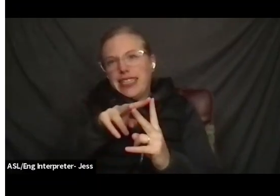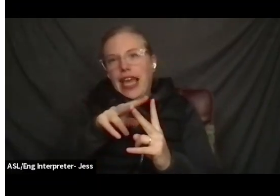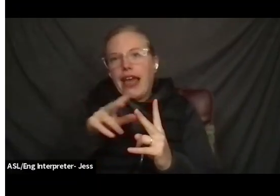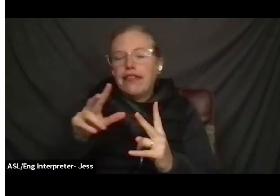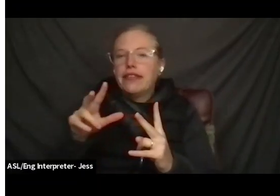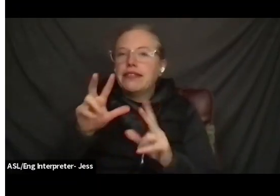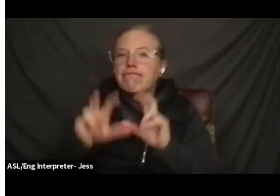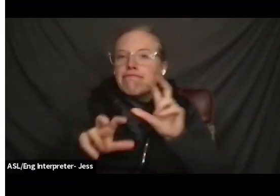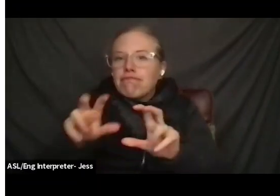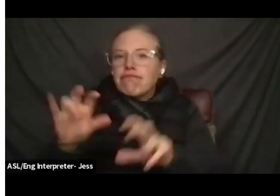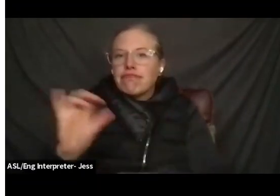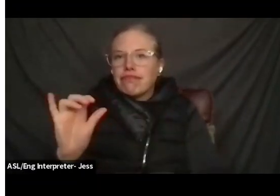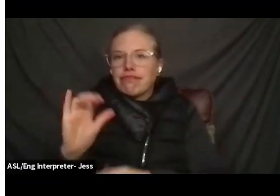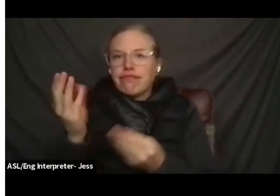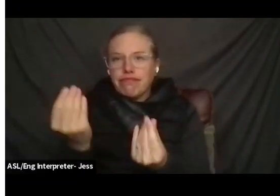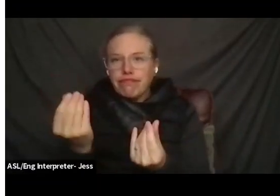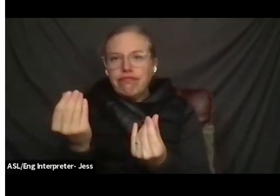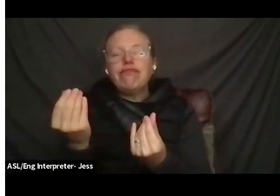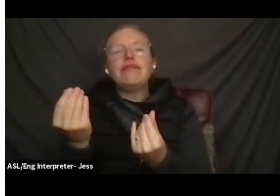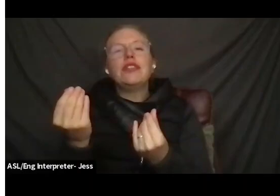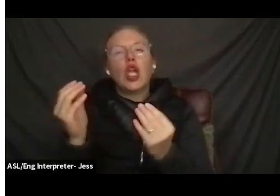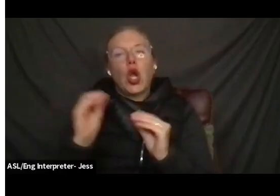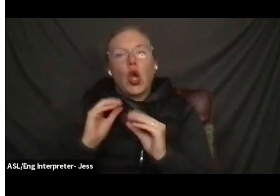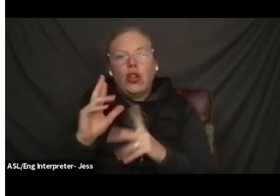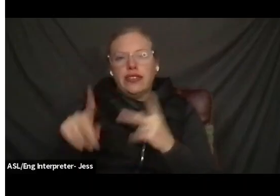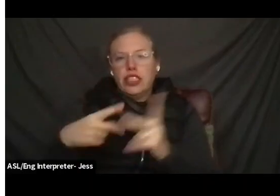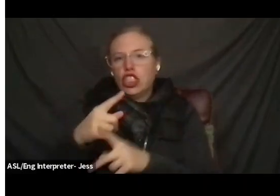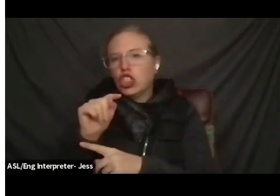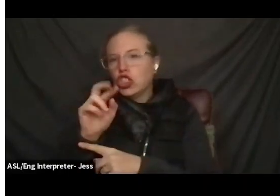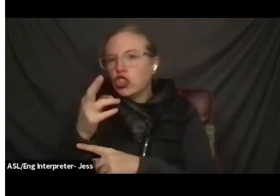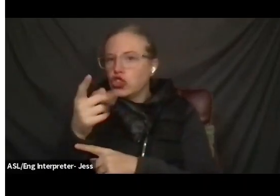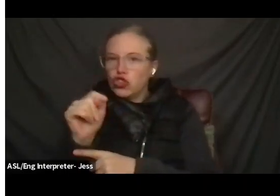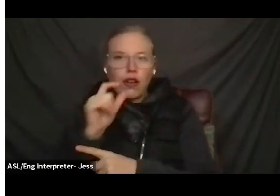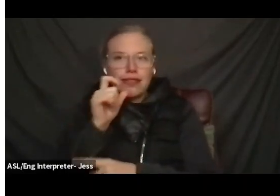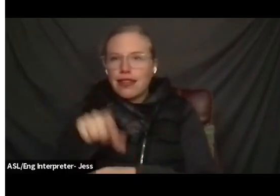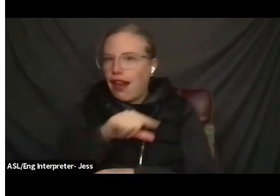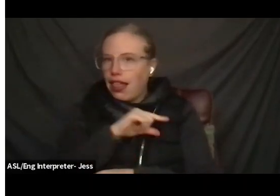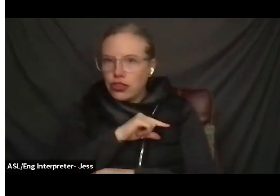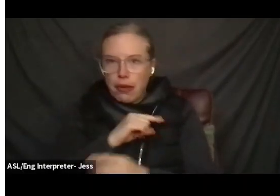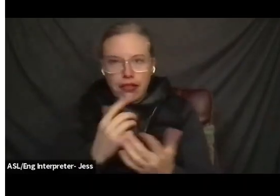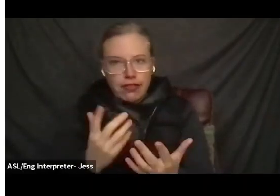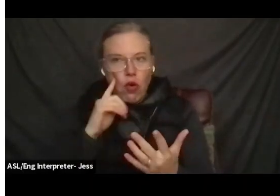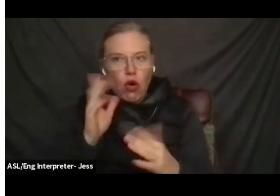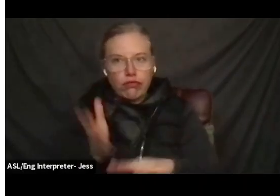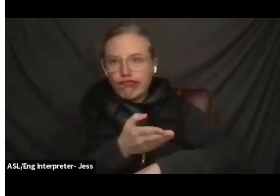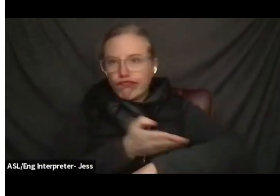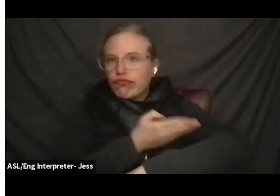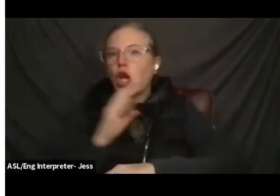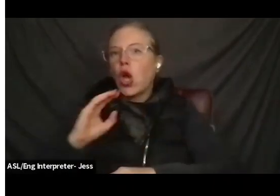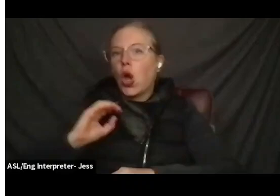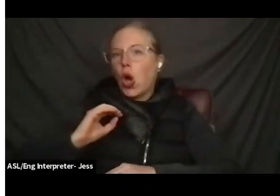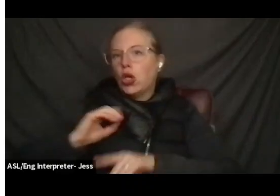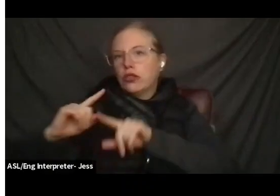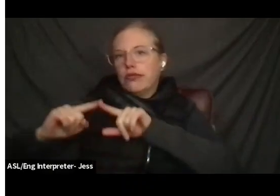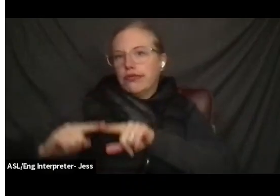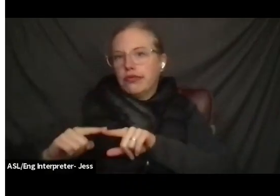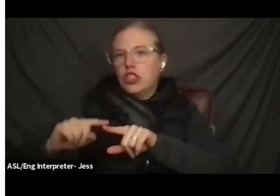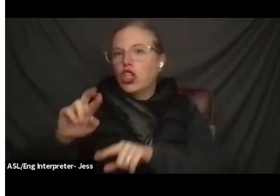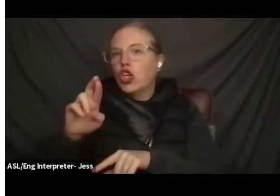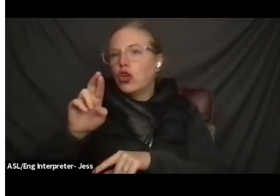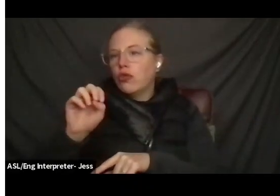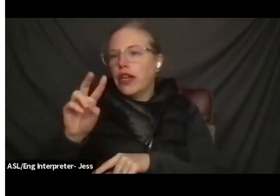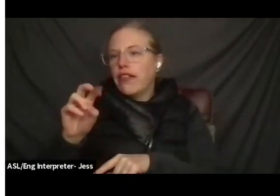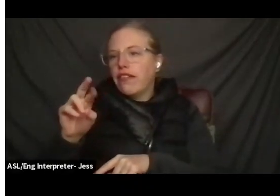in the property. Ownership in any form of a trust is not eligible. Ownership subject to reverse mortgage